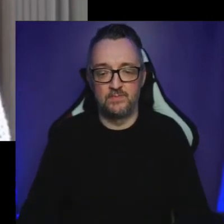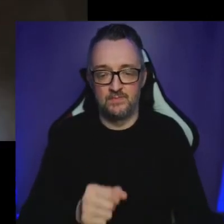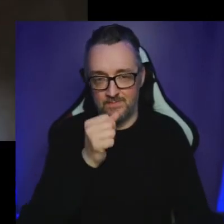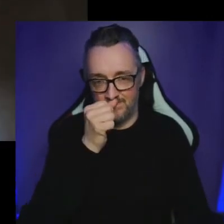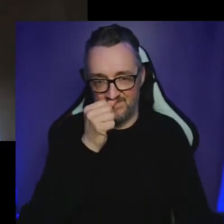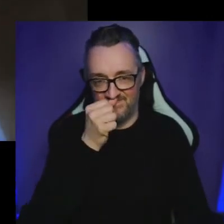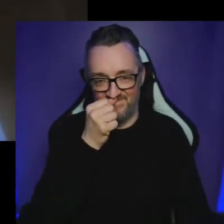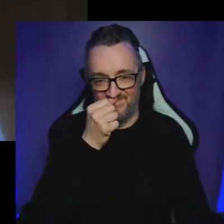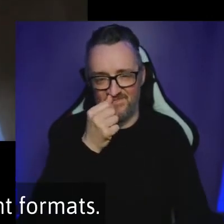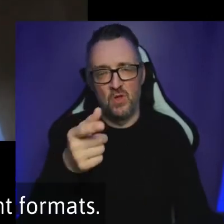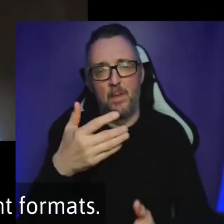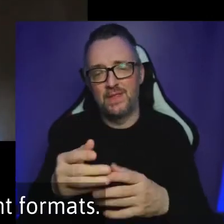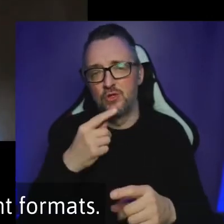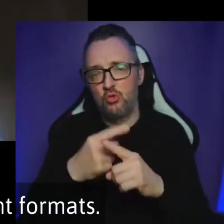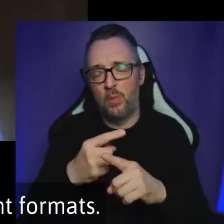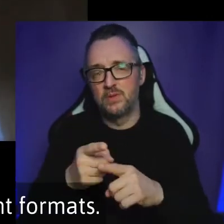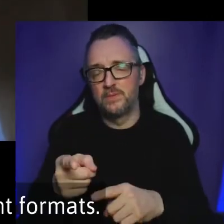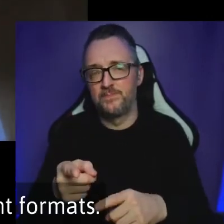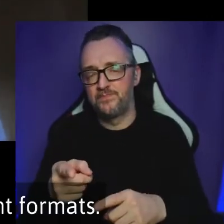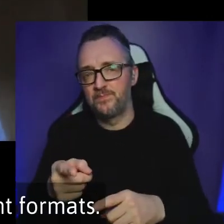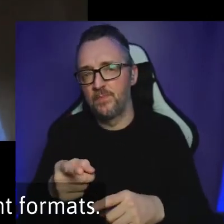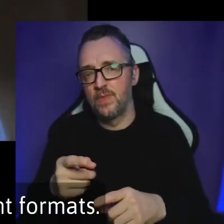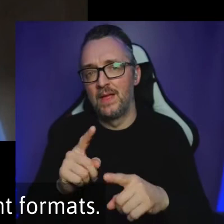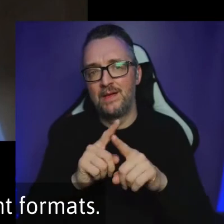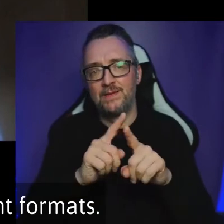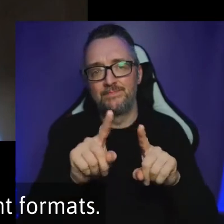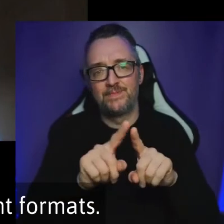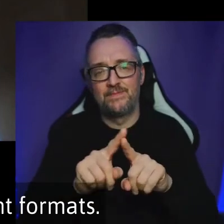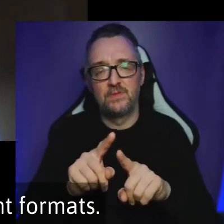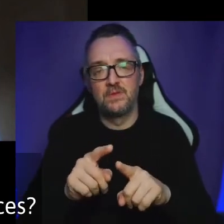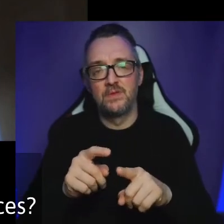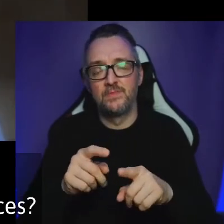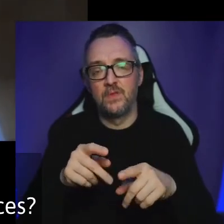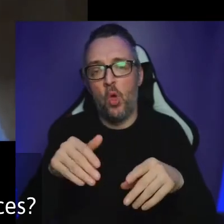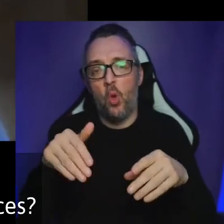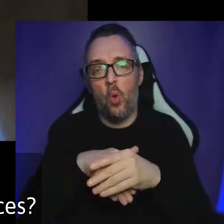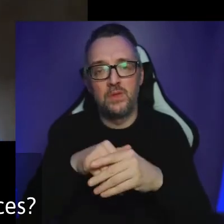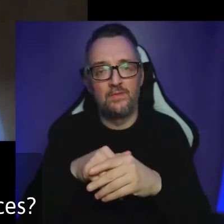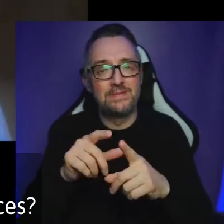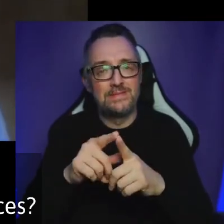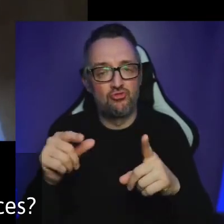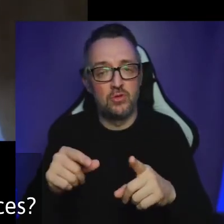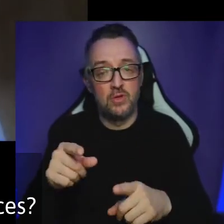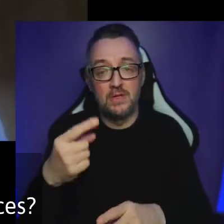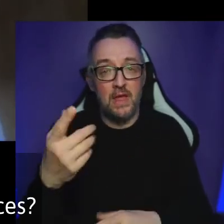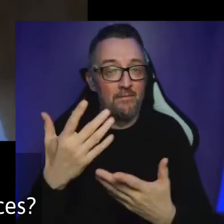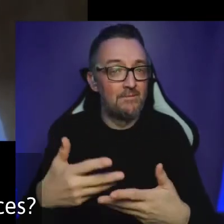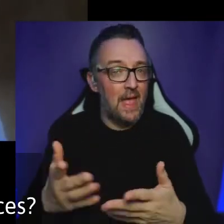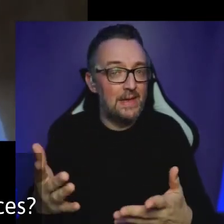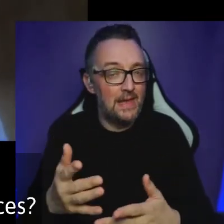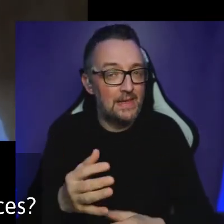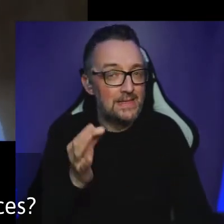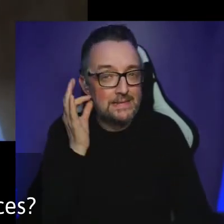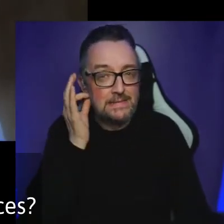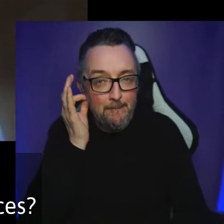And so you were touching on it there, mentioning the kind of the various digital content formats. But have you any tips or